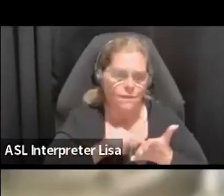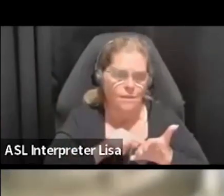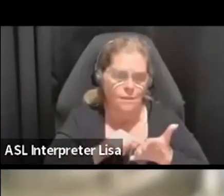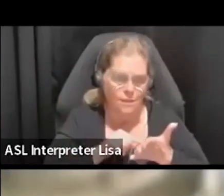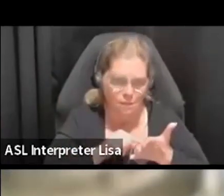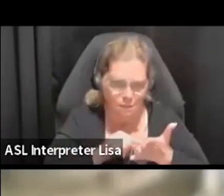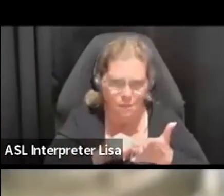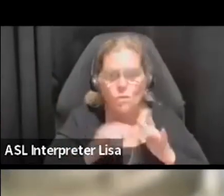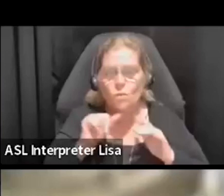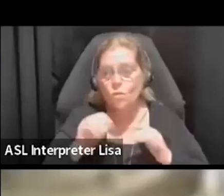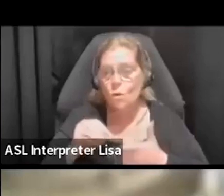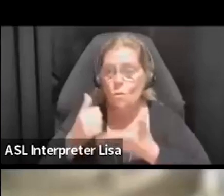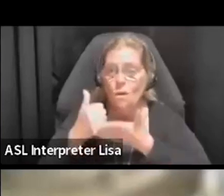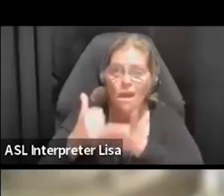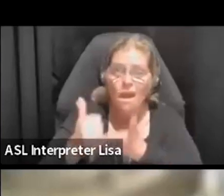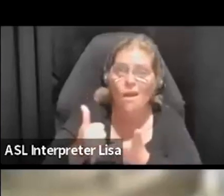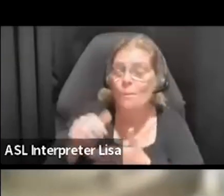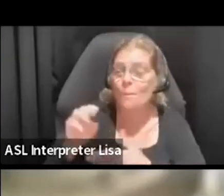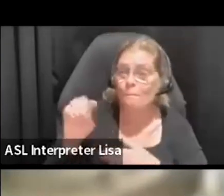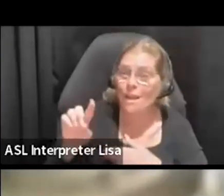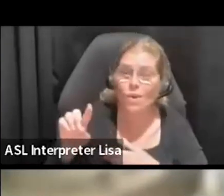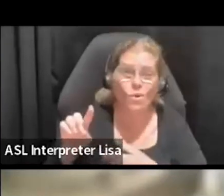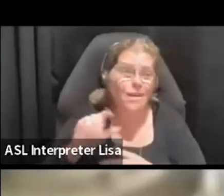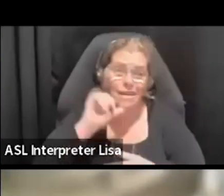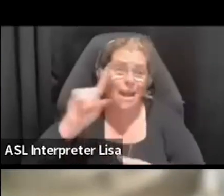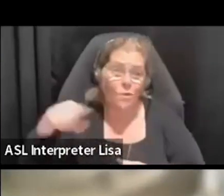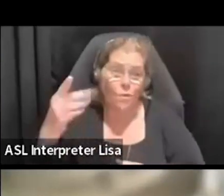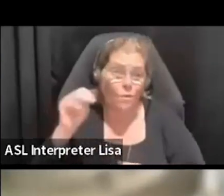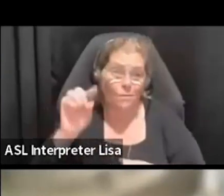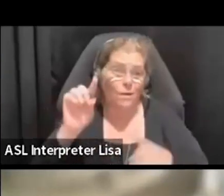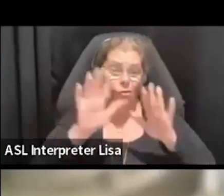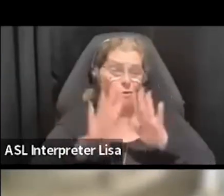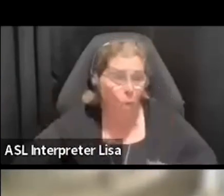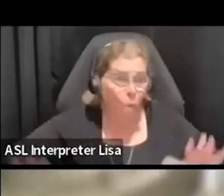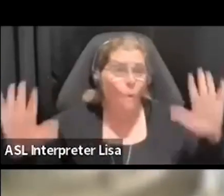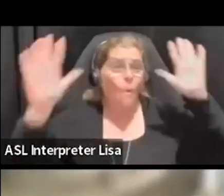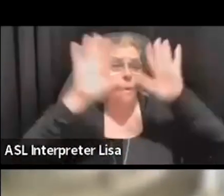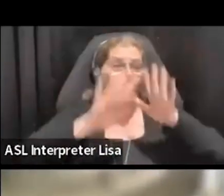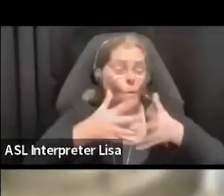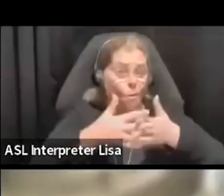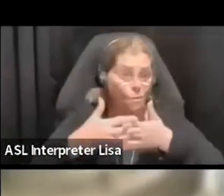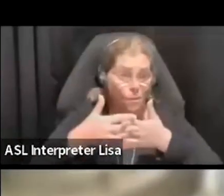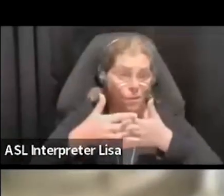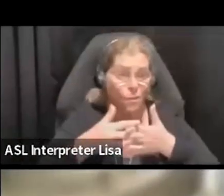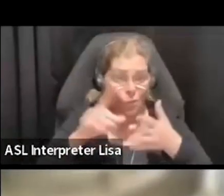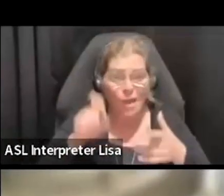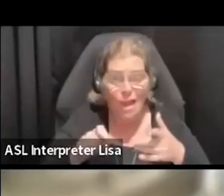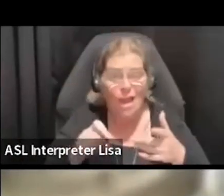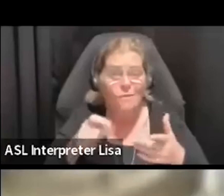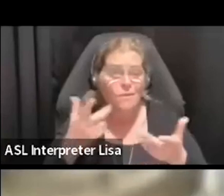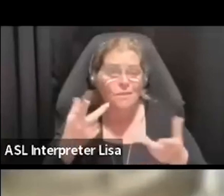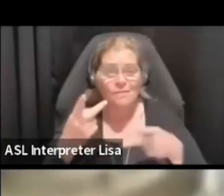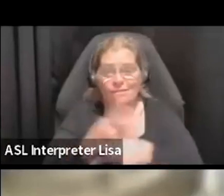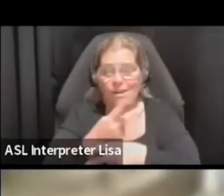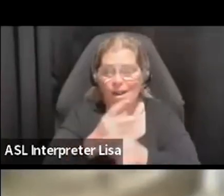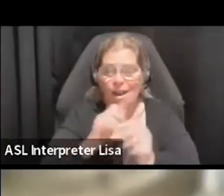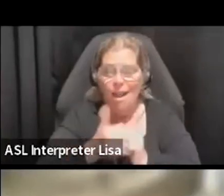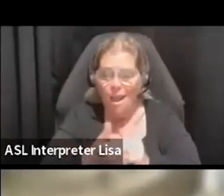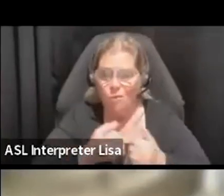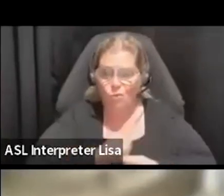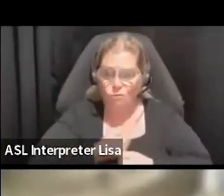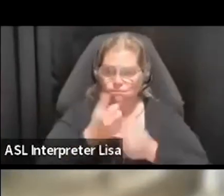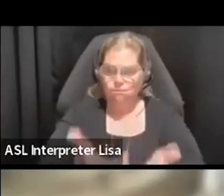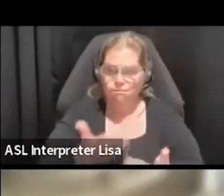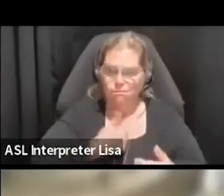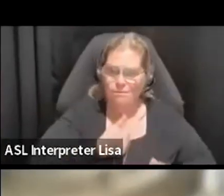help that, and not just the state of Maryland, but across everywhere, like, we have to also find ways that we use our voices to go and ask them